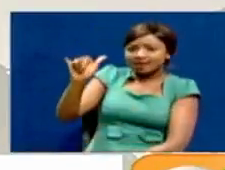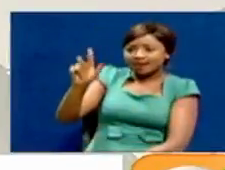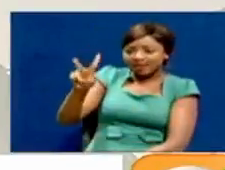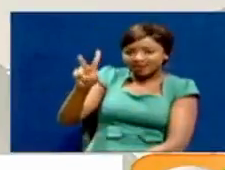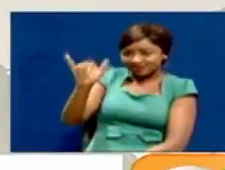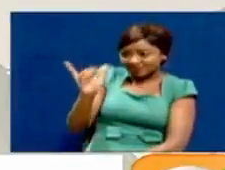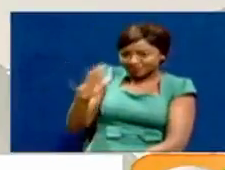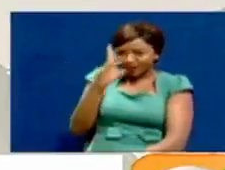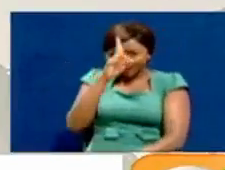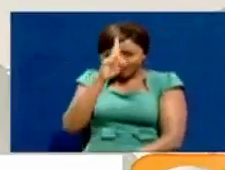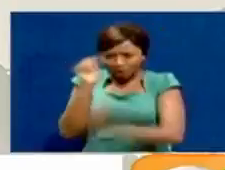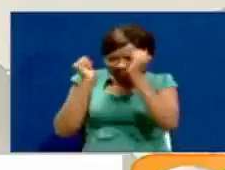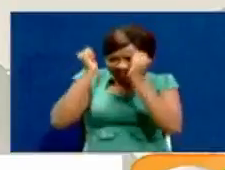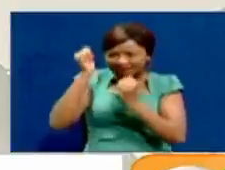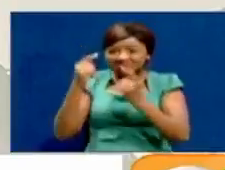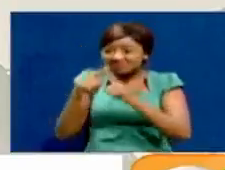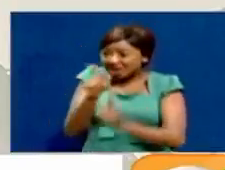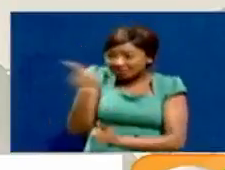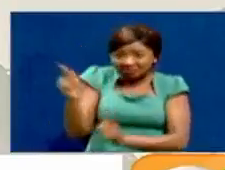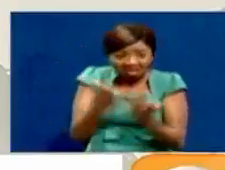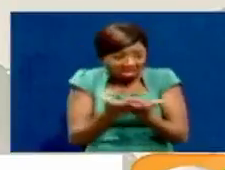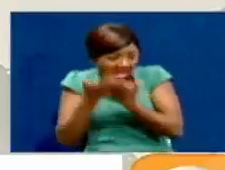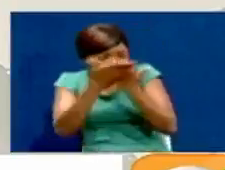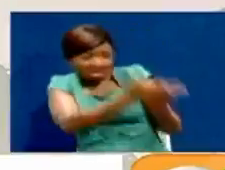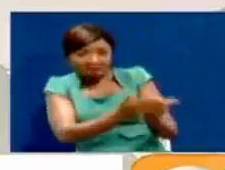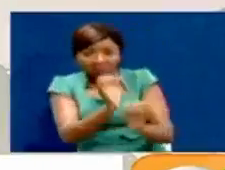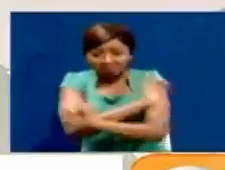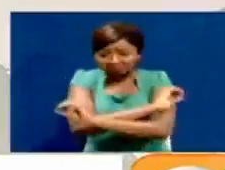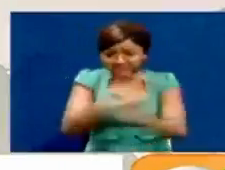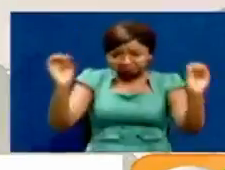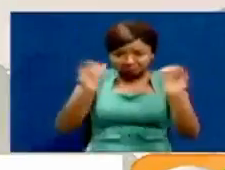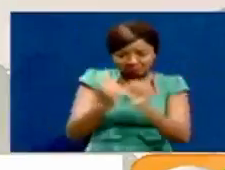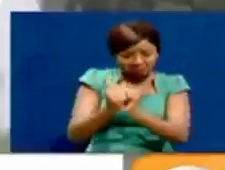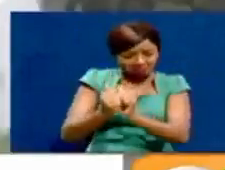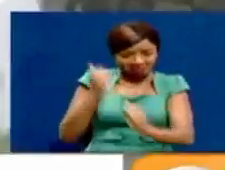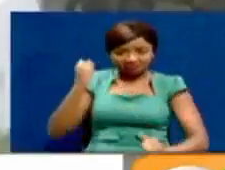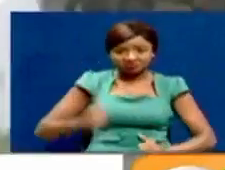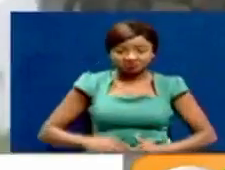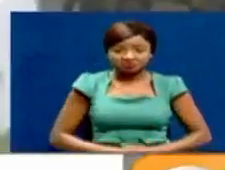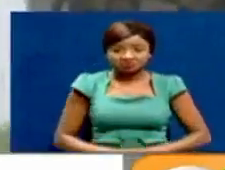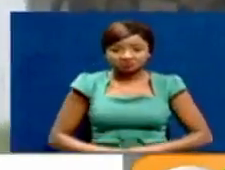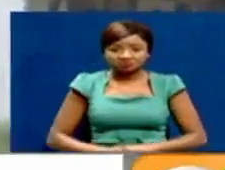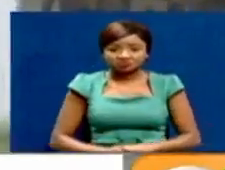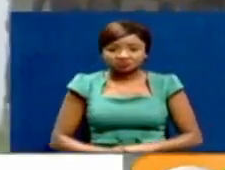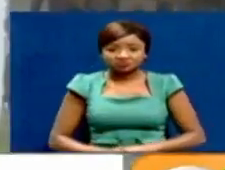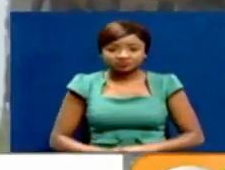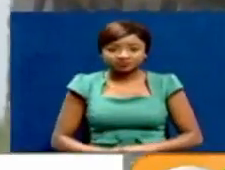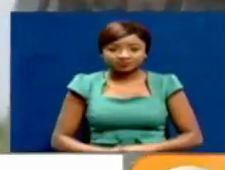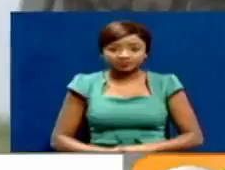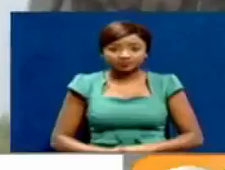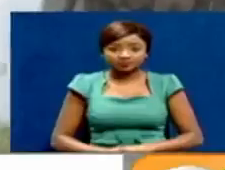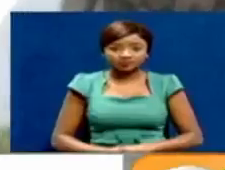in the ocean and that the officers refused to come to their rescue.